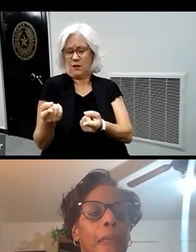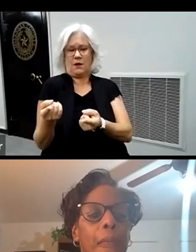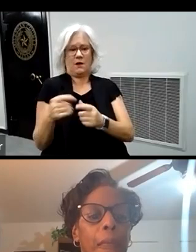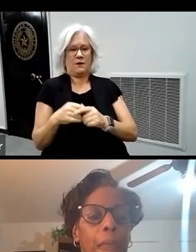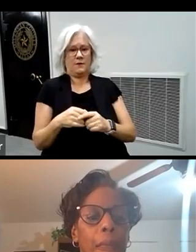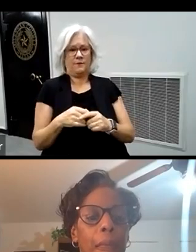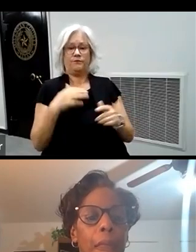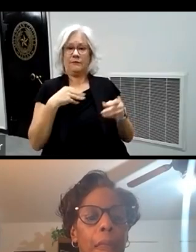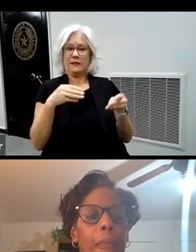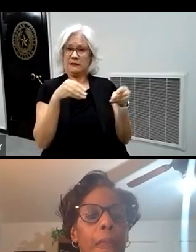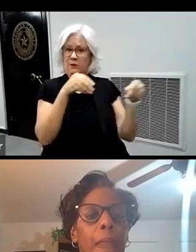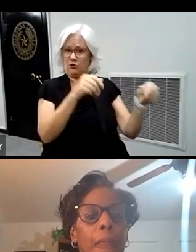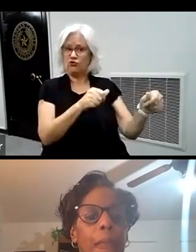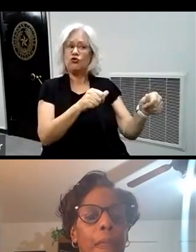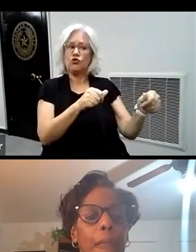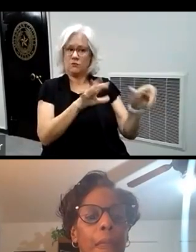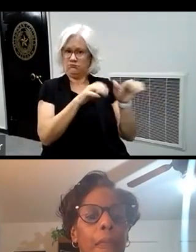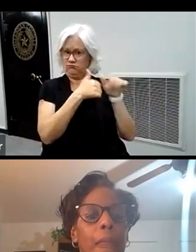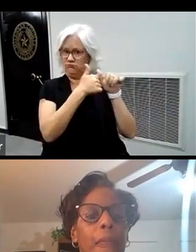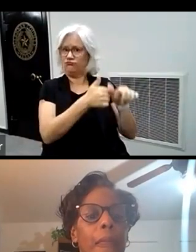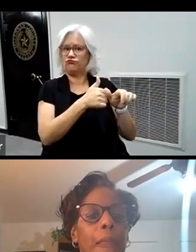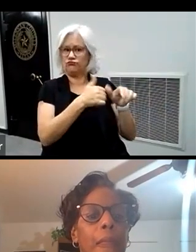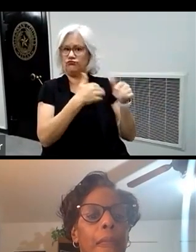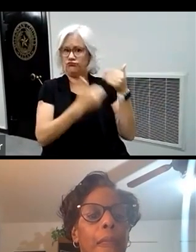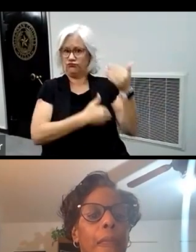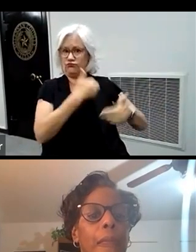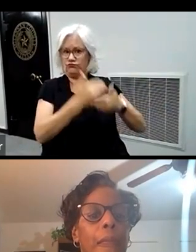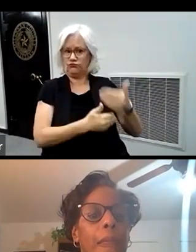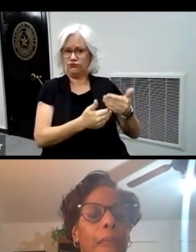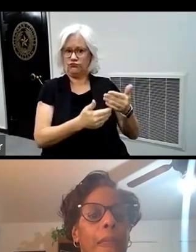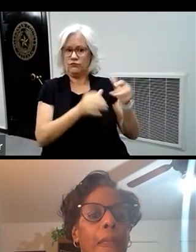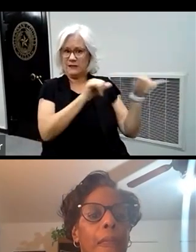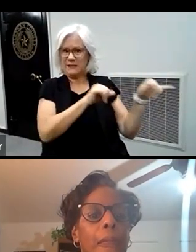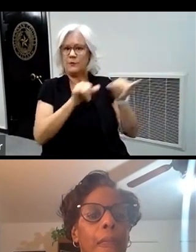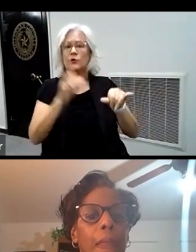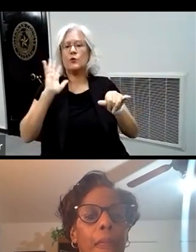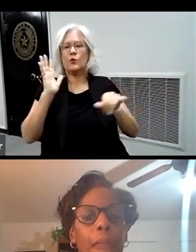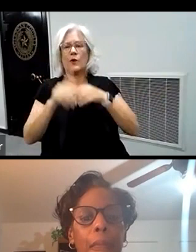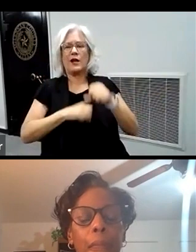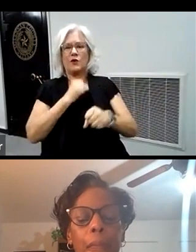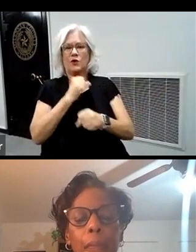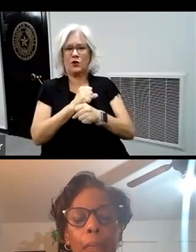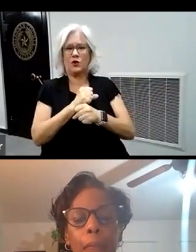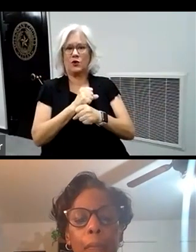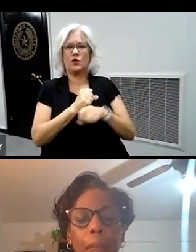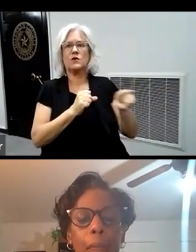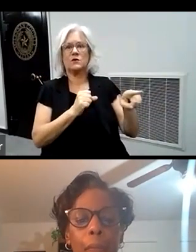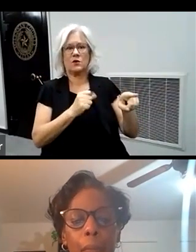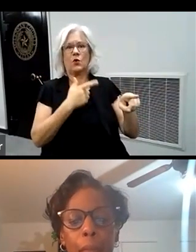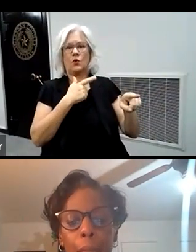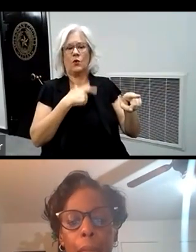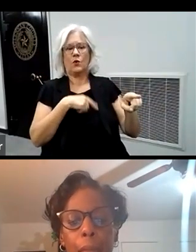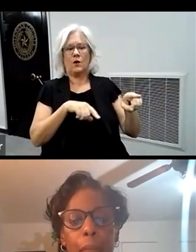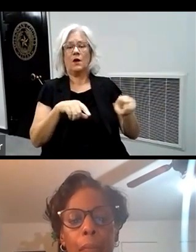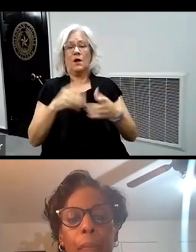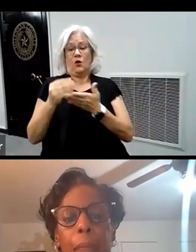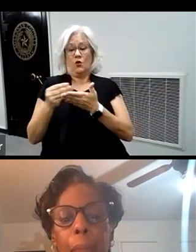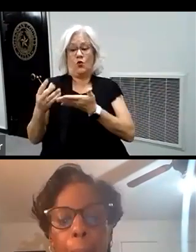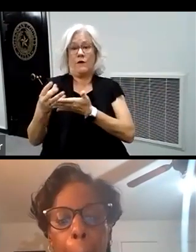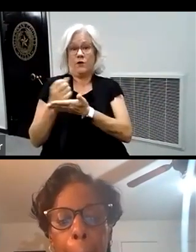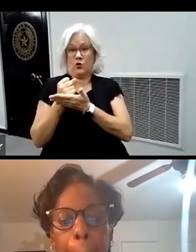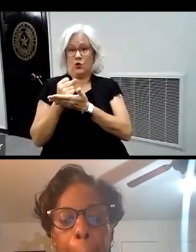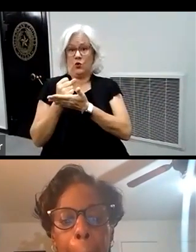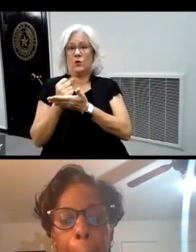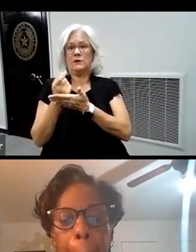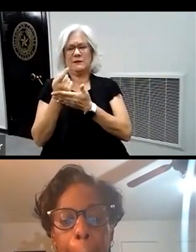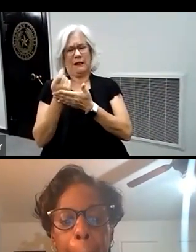Expenditures are on track, very similar to prior years. We're on track to come under budget. Revenues, of course, are a